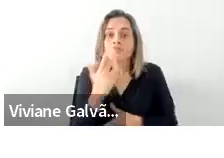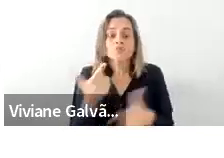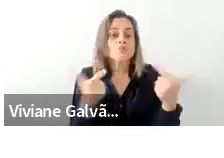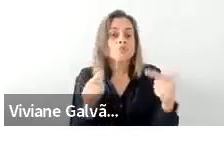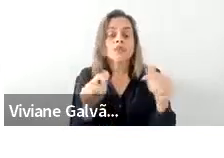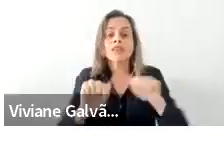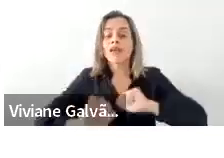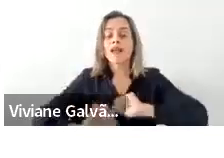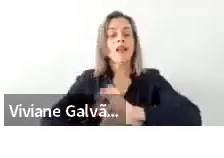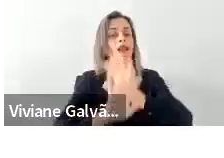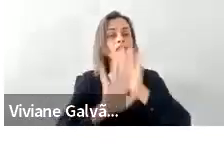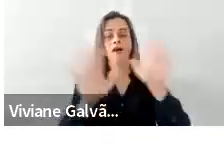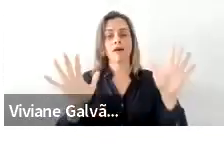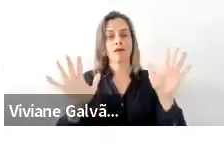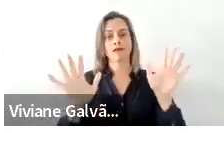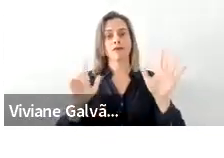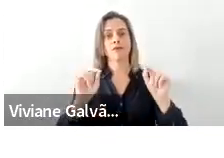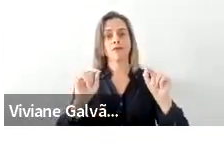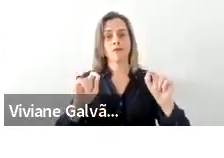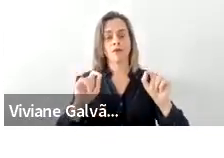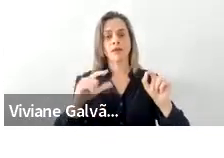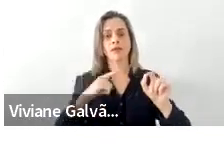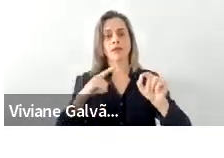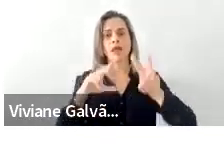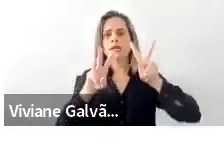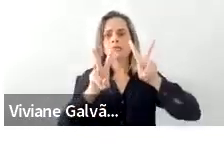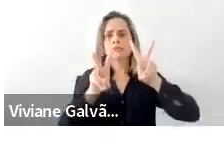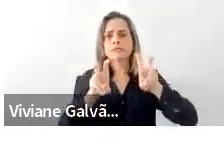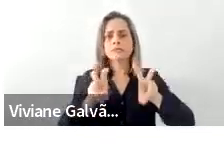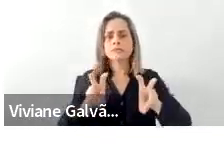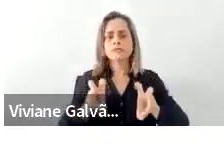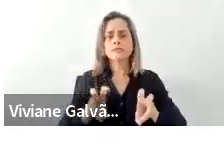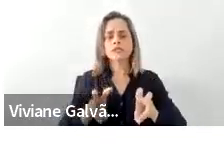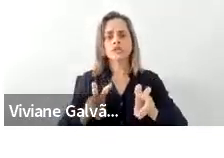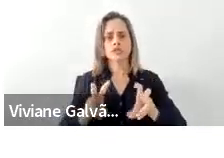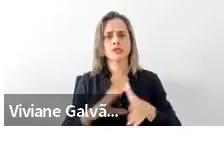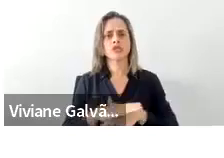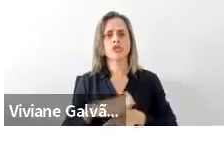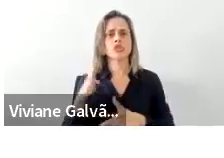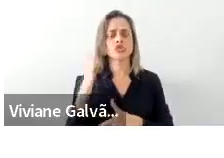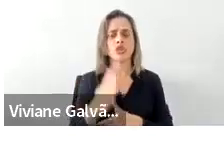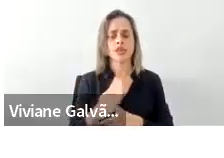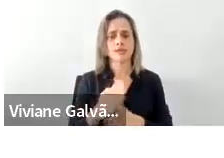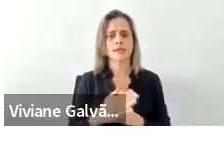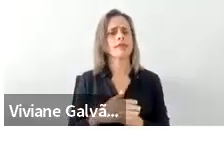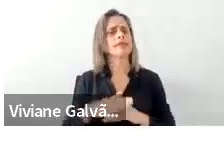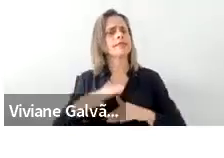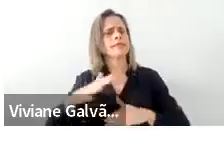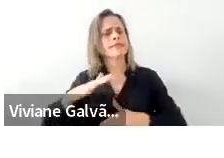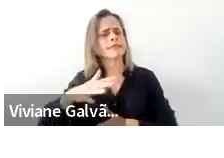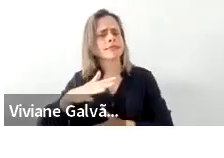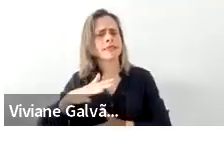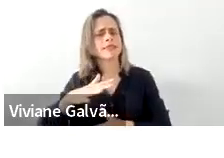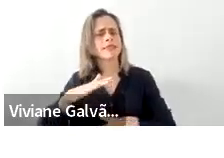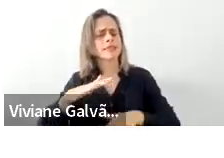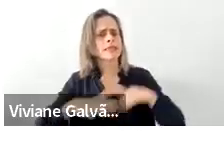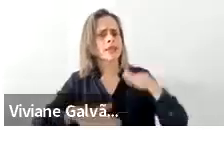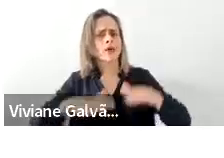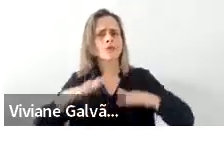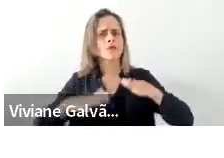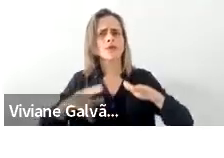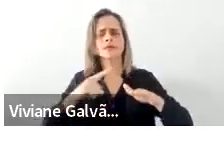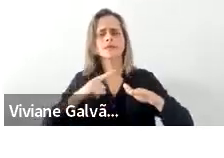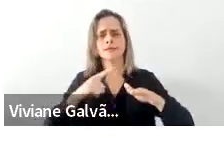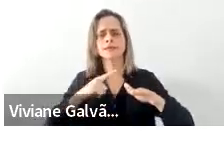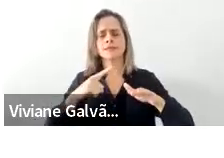although there is perhaps one passage in particular which we might be interested in, which I'll talk about